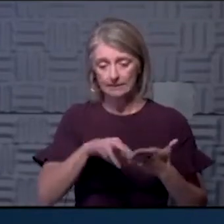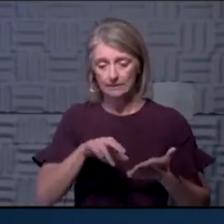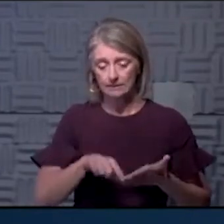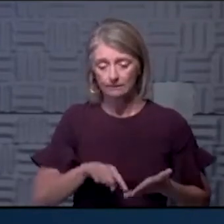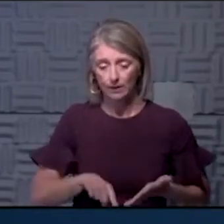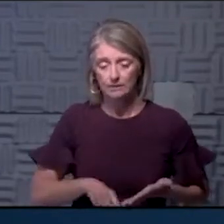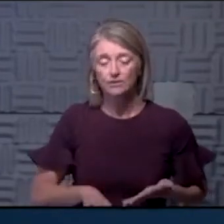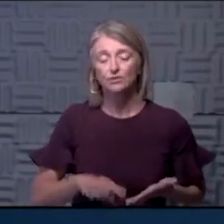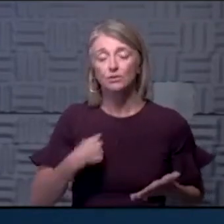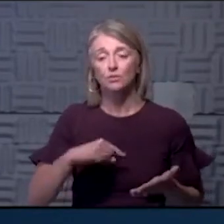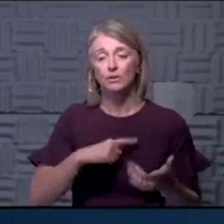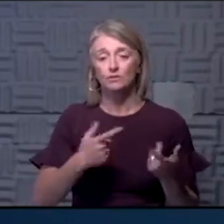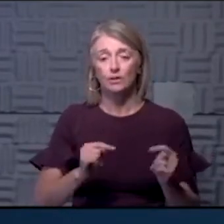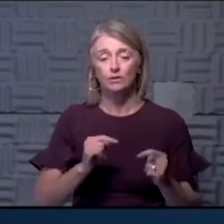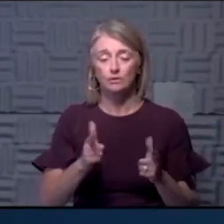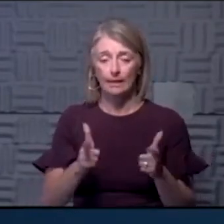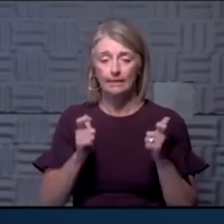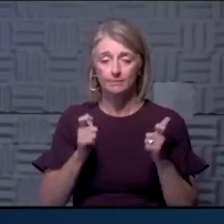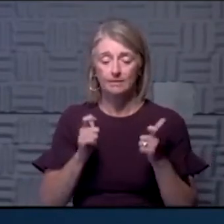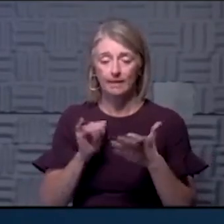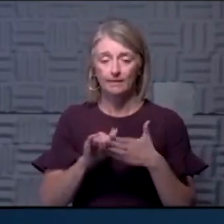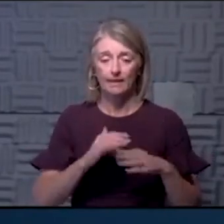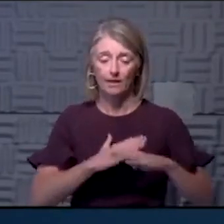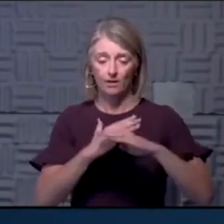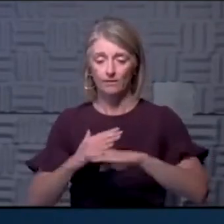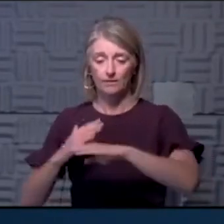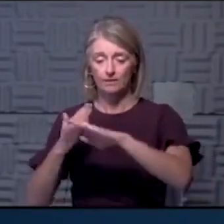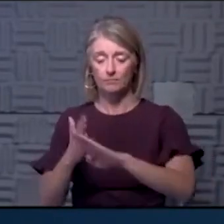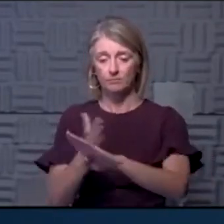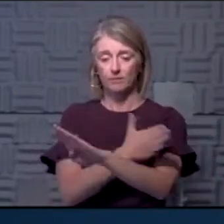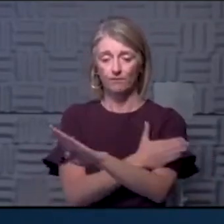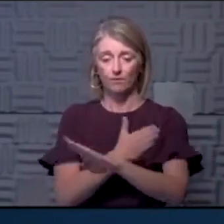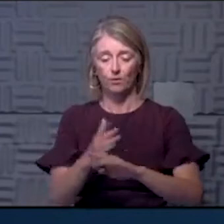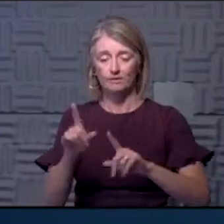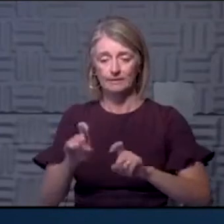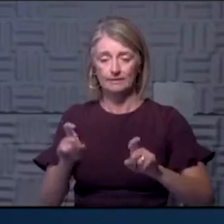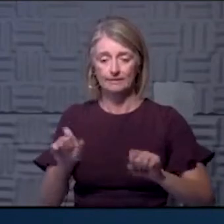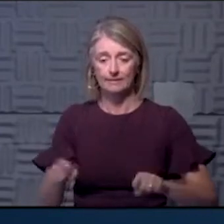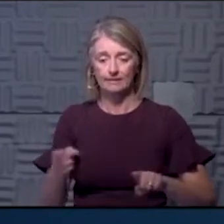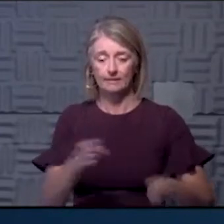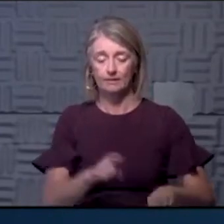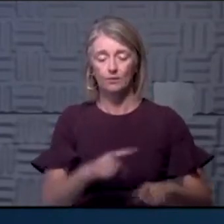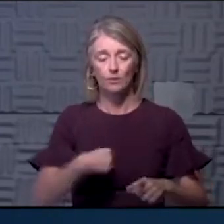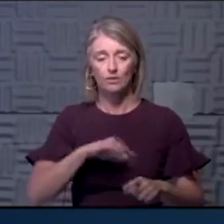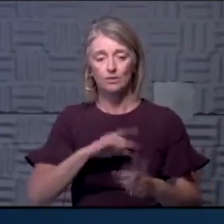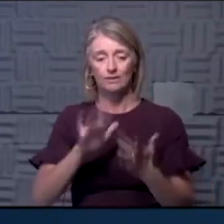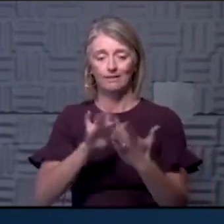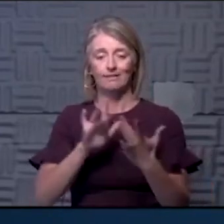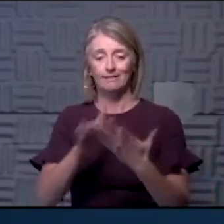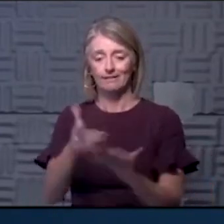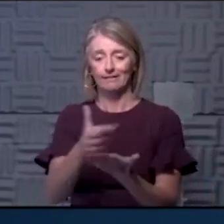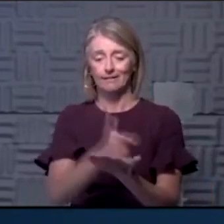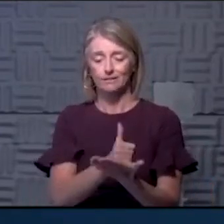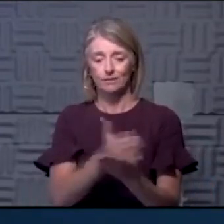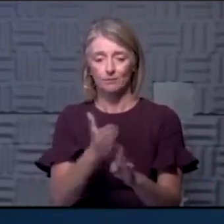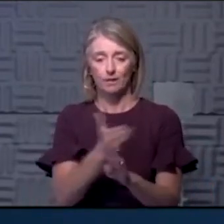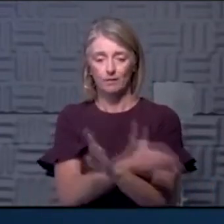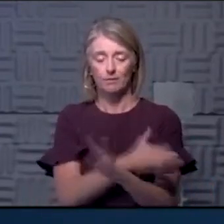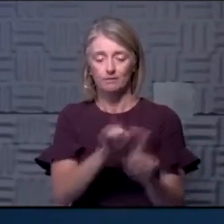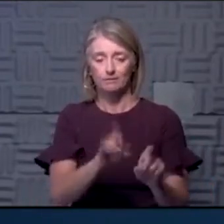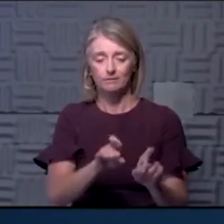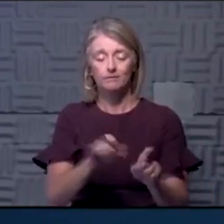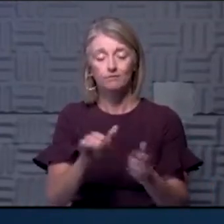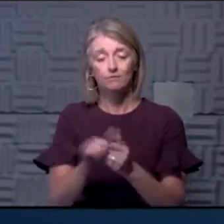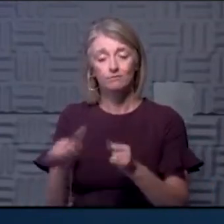expedite some of the interventions that need to happen in the meantime by doing this contact collection and kind of preliminary testing of